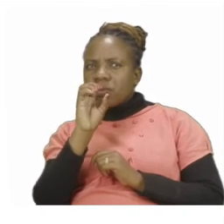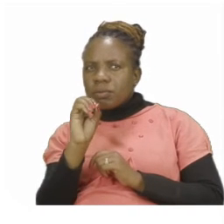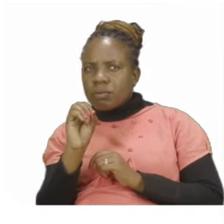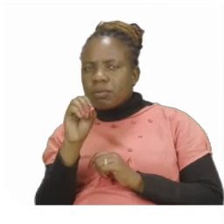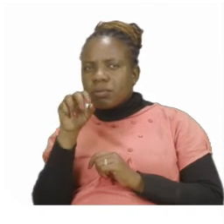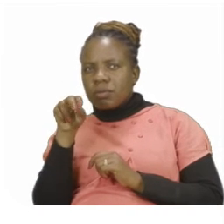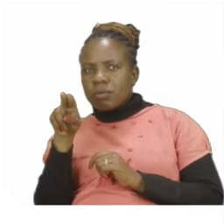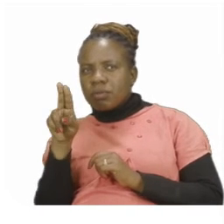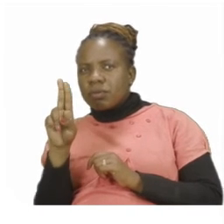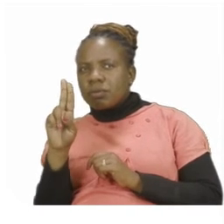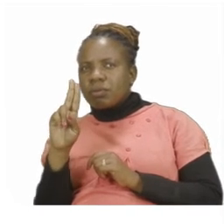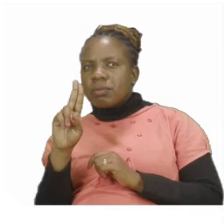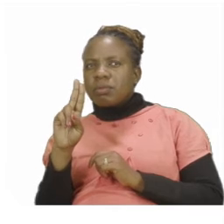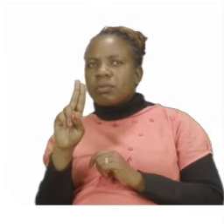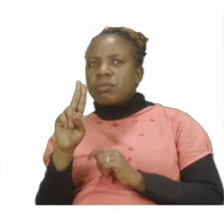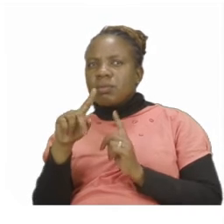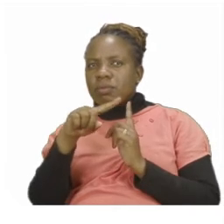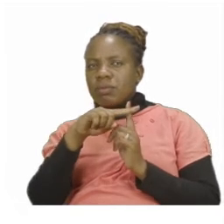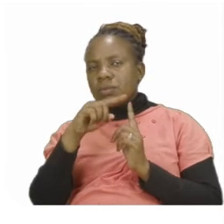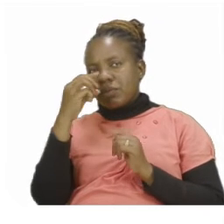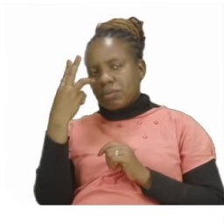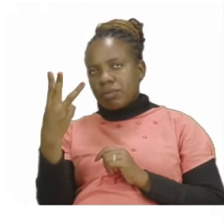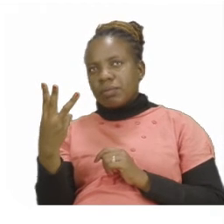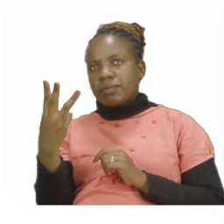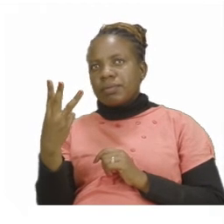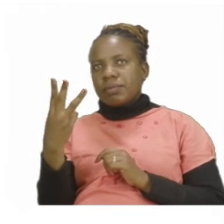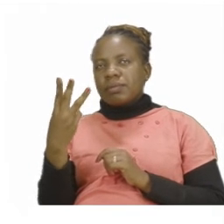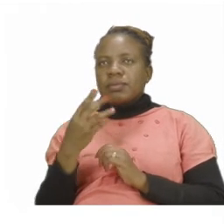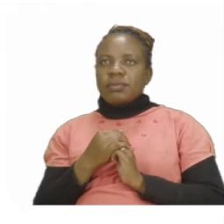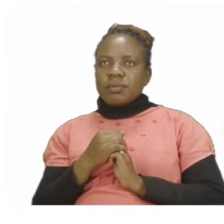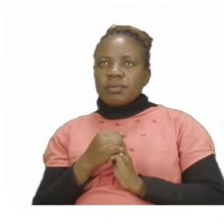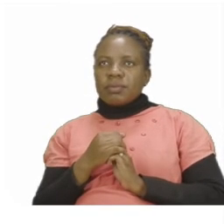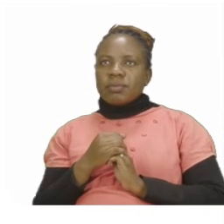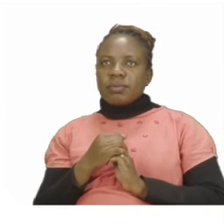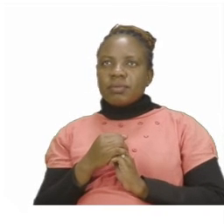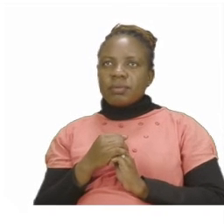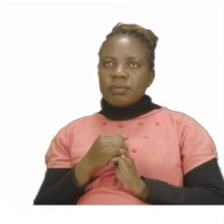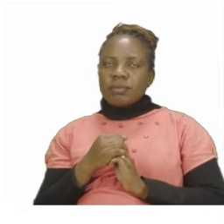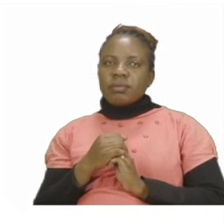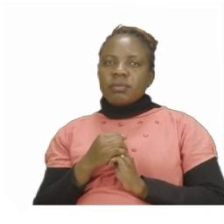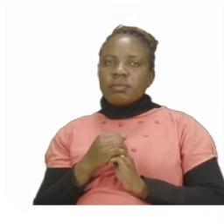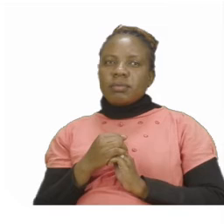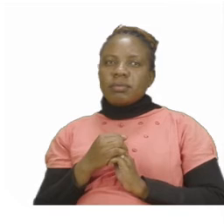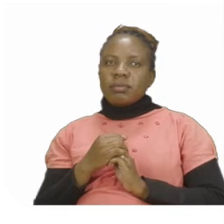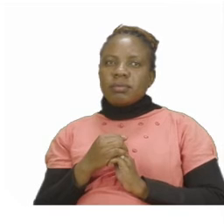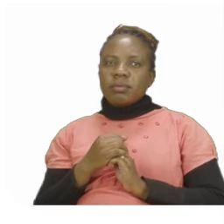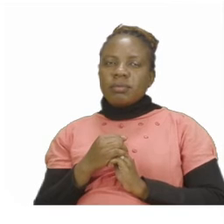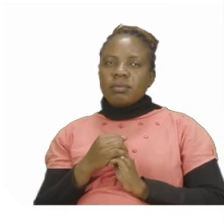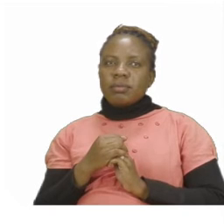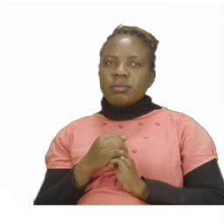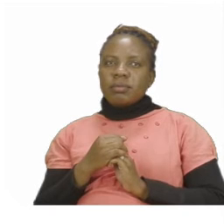10 and our units will be the number 3.